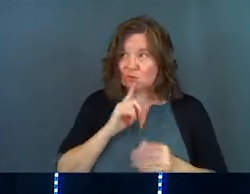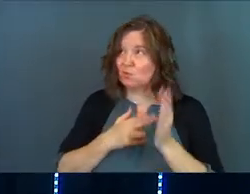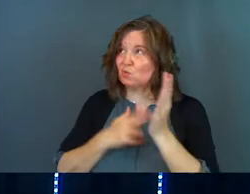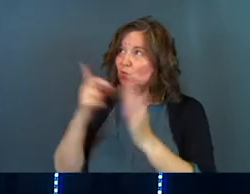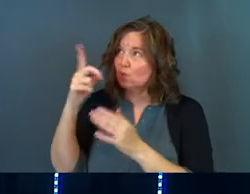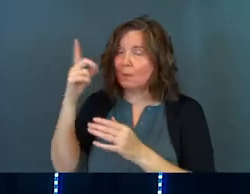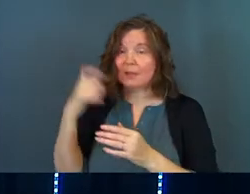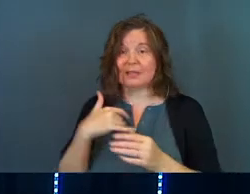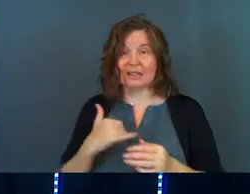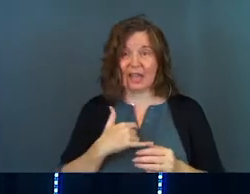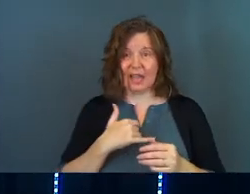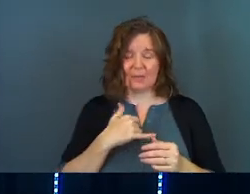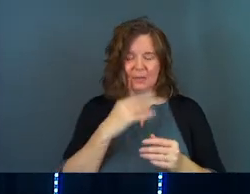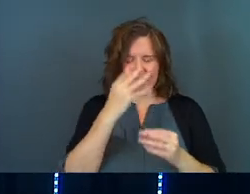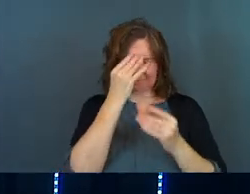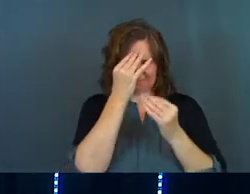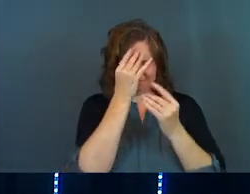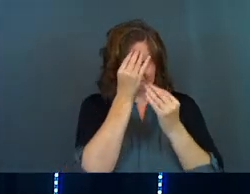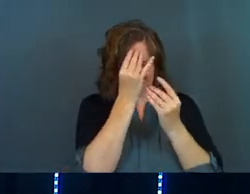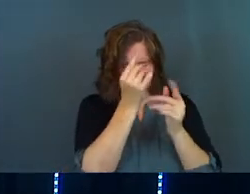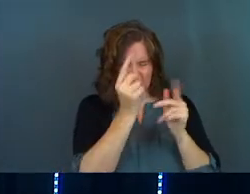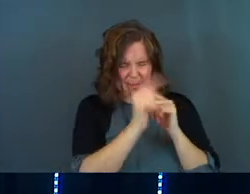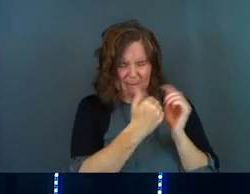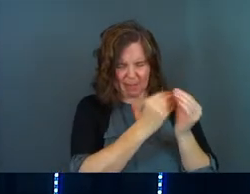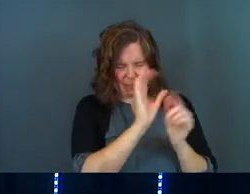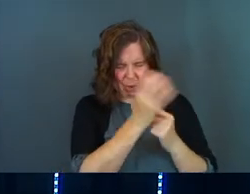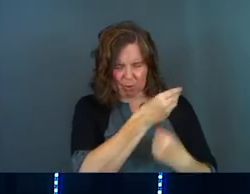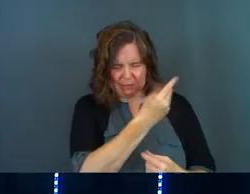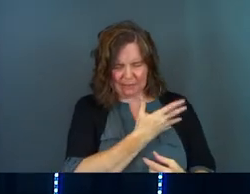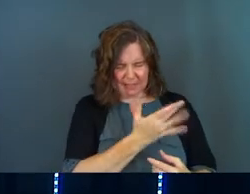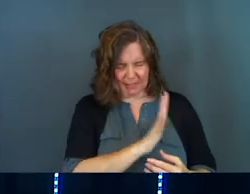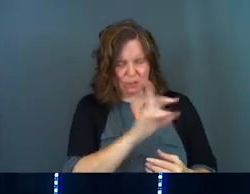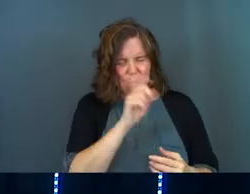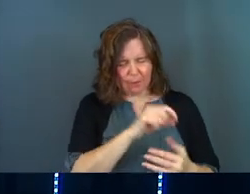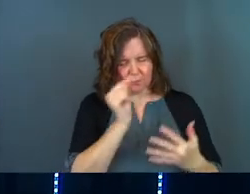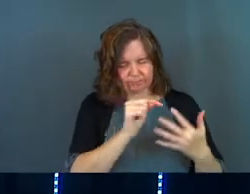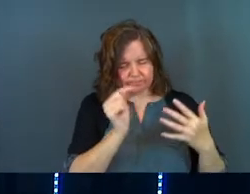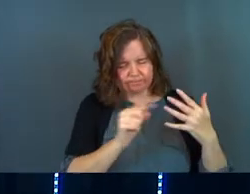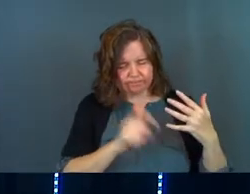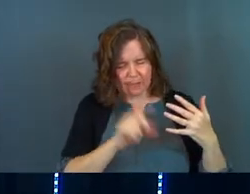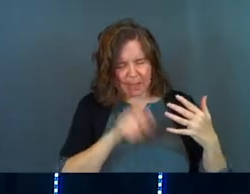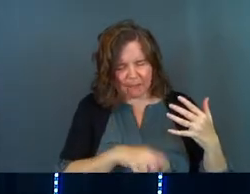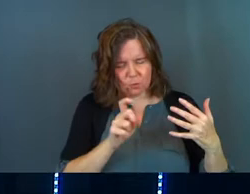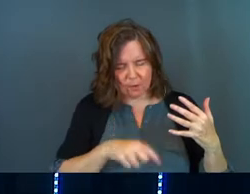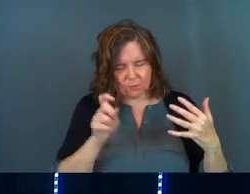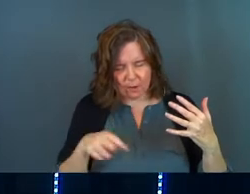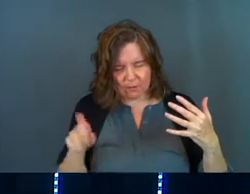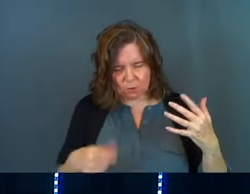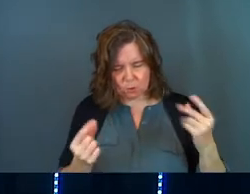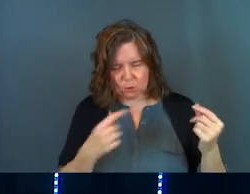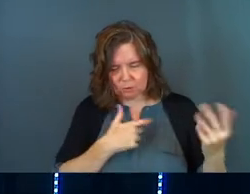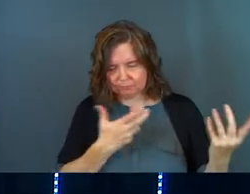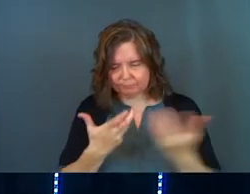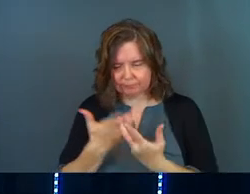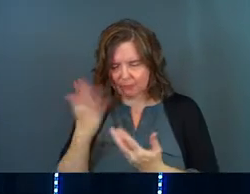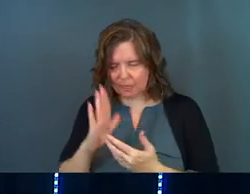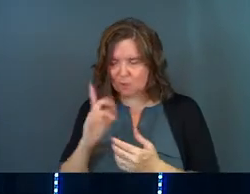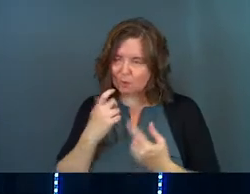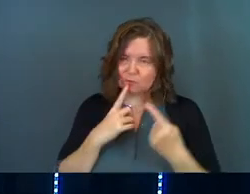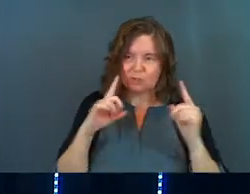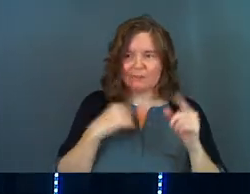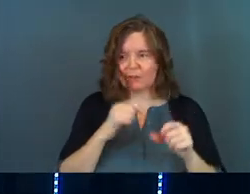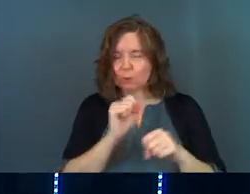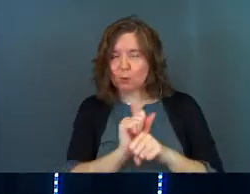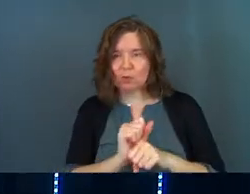true, because it's like I've been brainwashed by my culture. I've been brainwashed by all of these things that tell me, no, you got to achieve, dude,